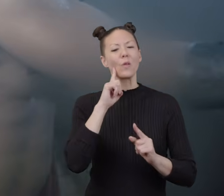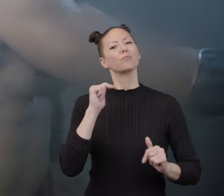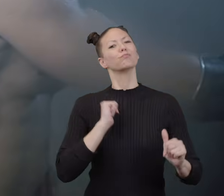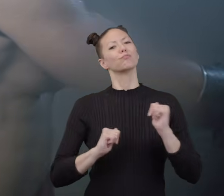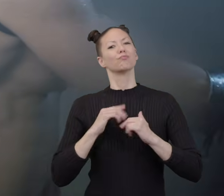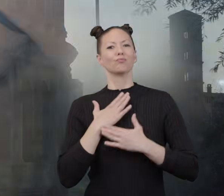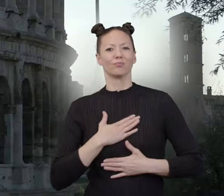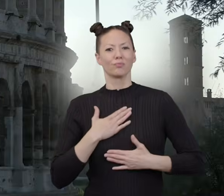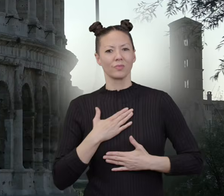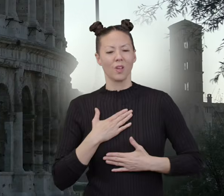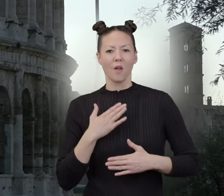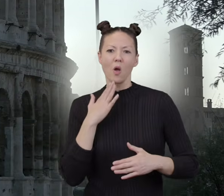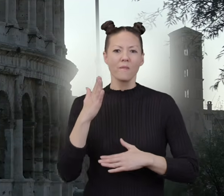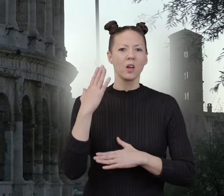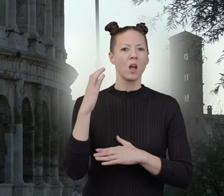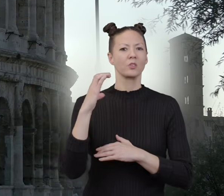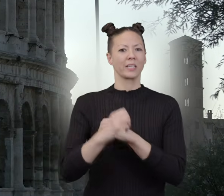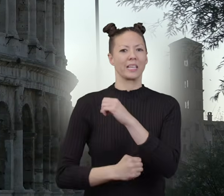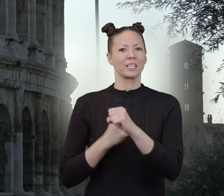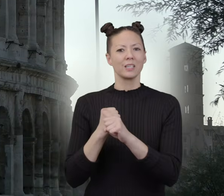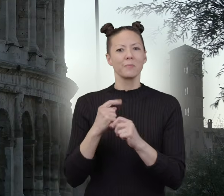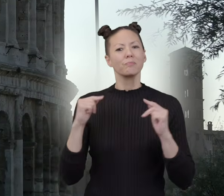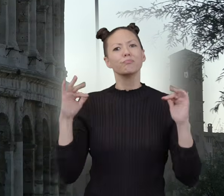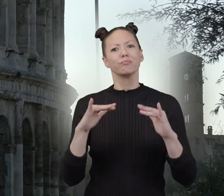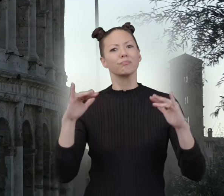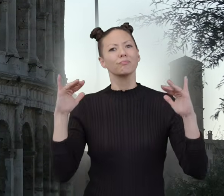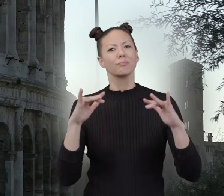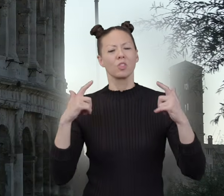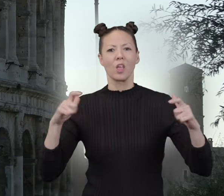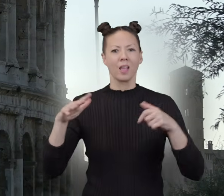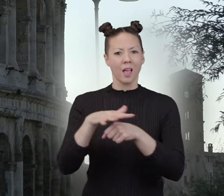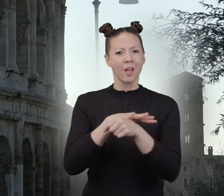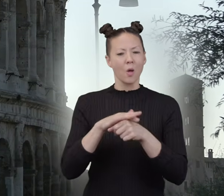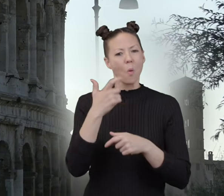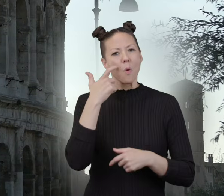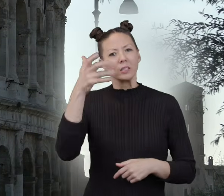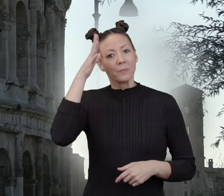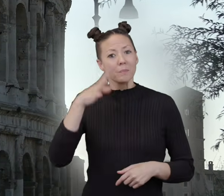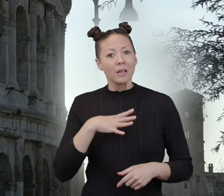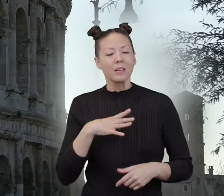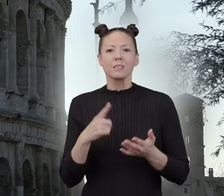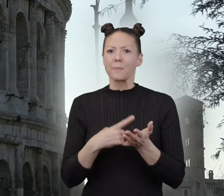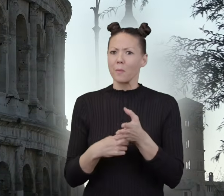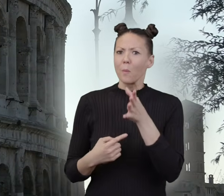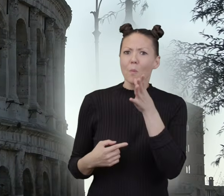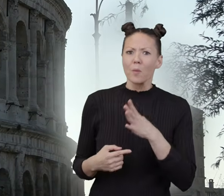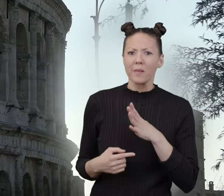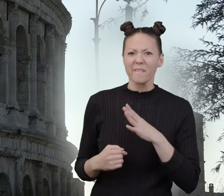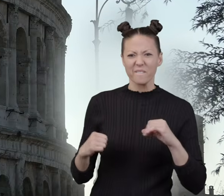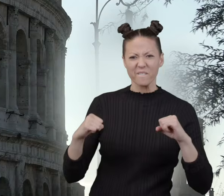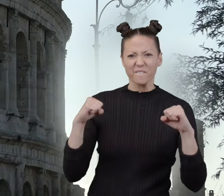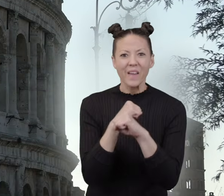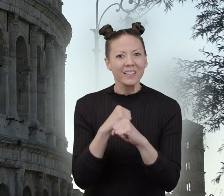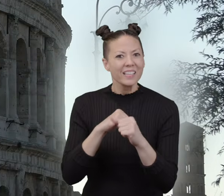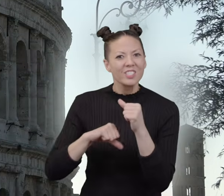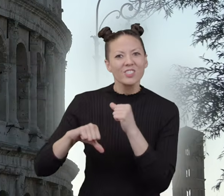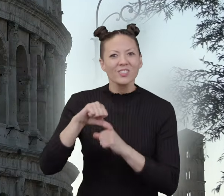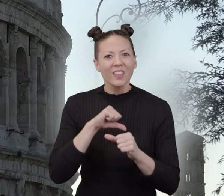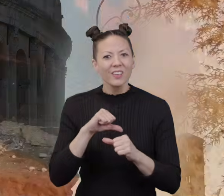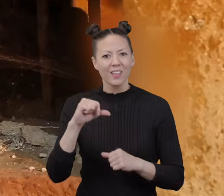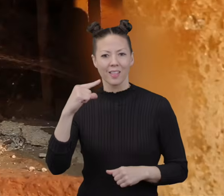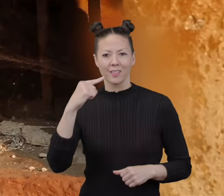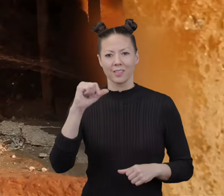entertainment. For hundreds of years, people came to large arenas to watch men and sometimes women fight each